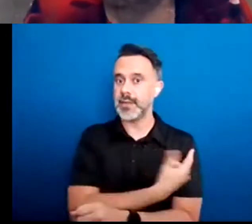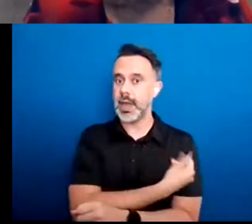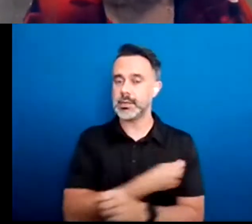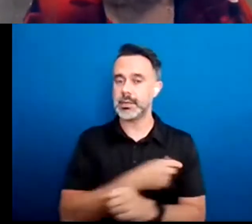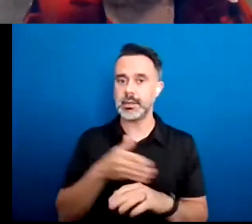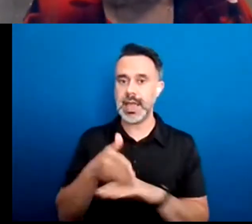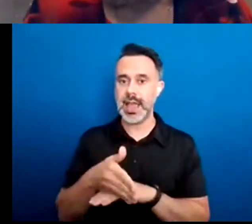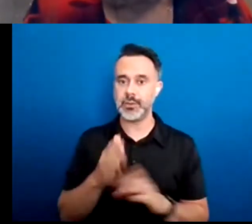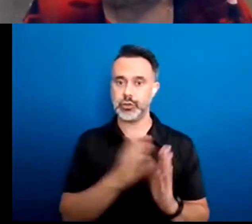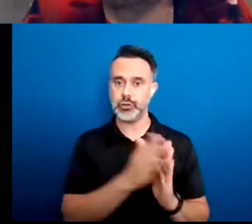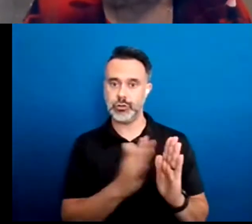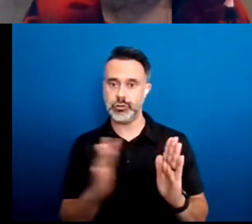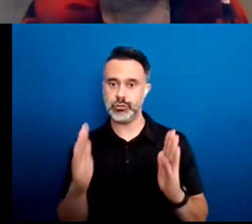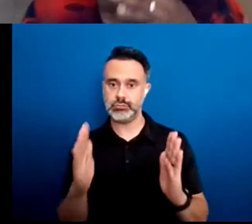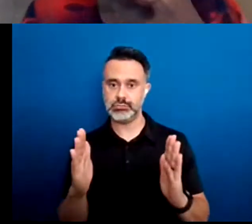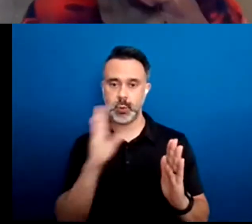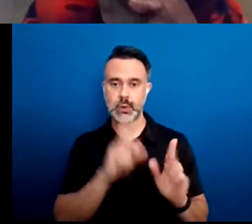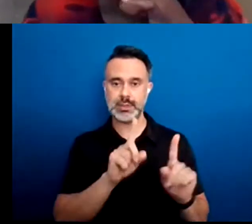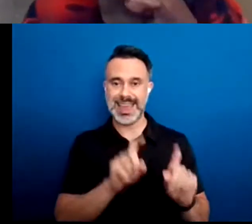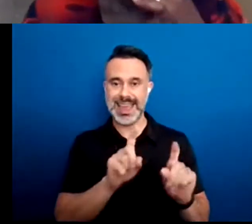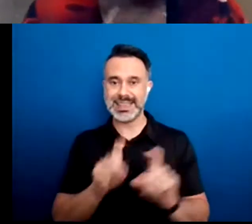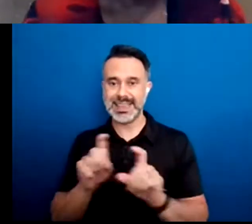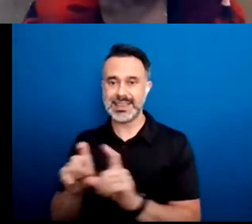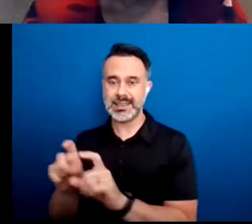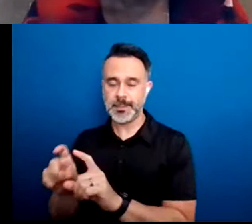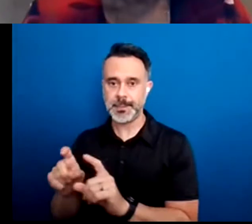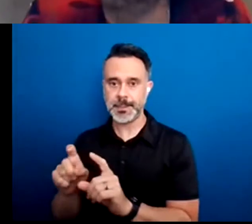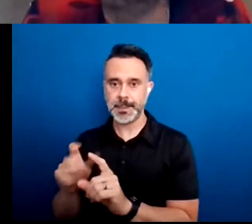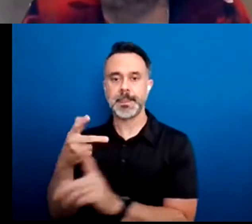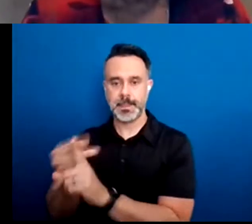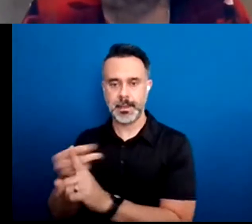of testing, which I think is partially done